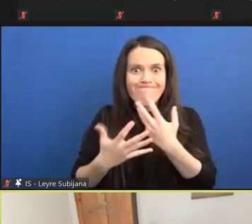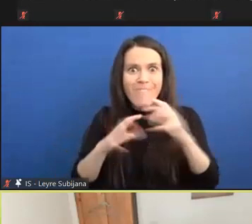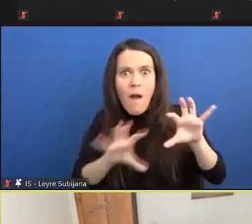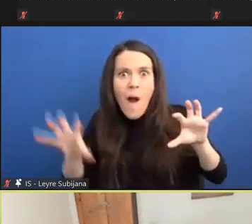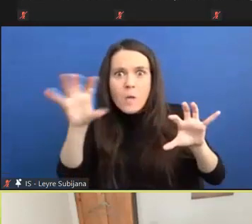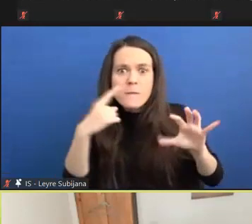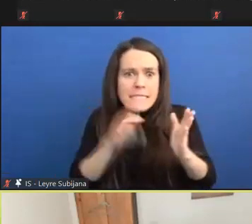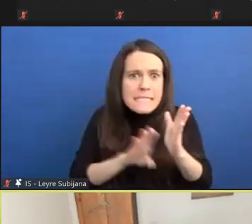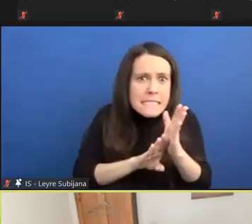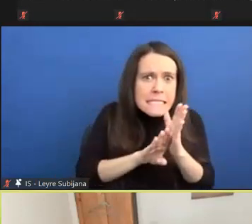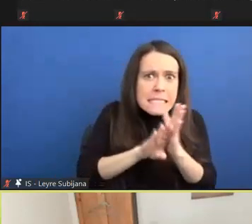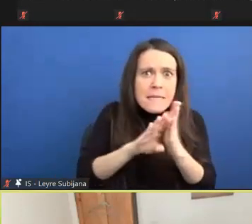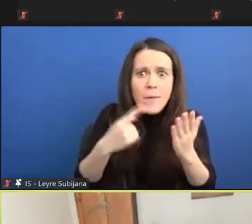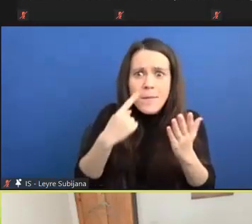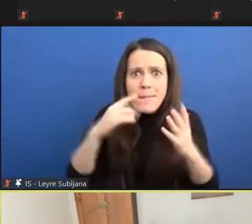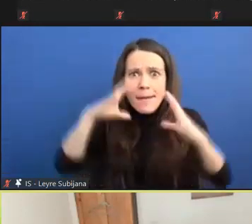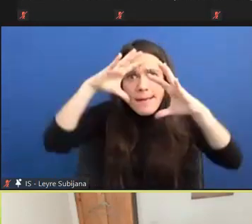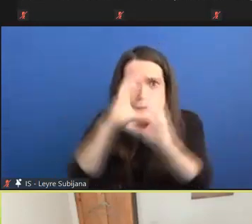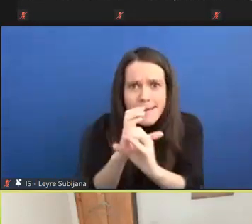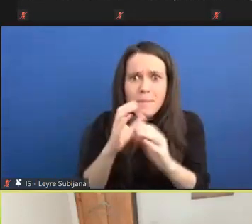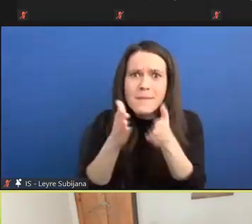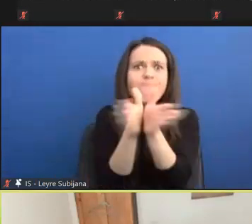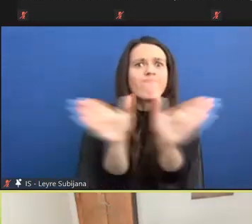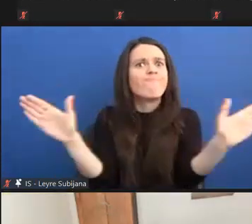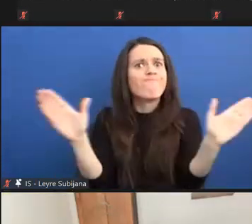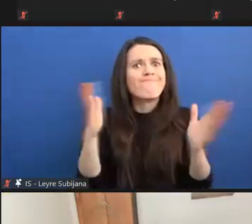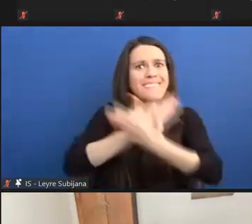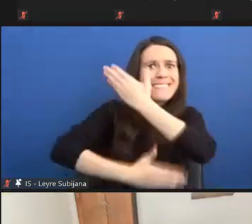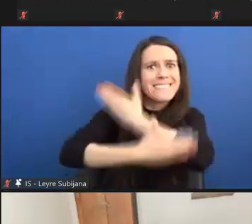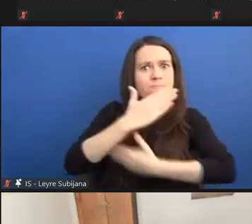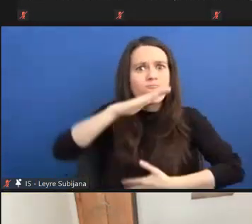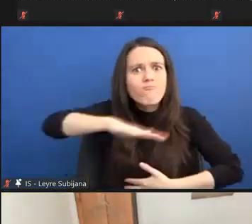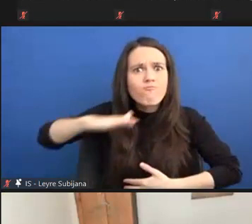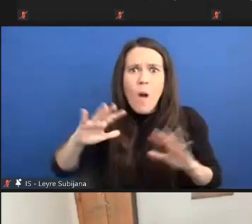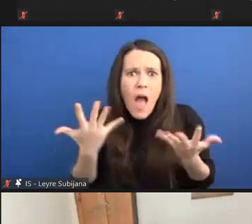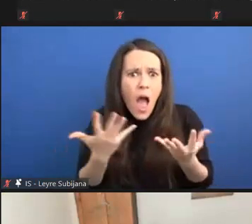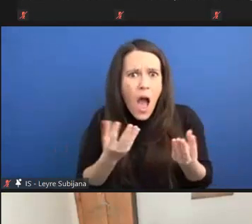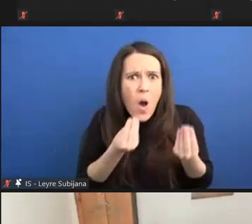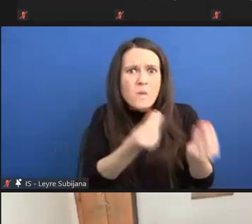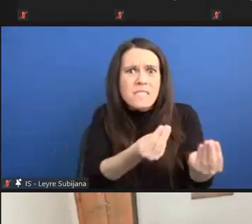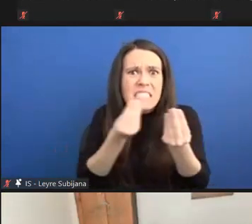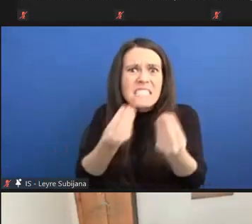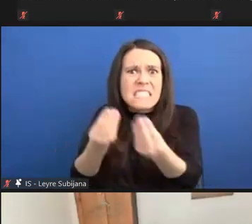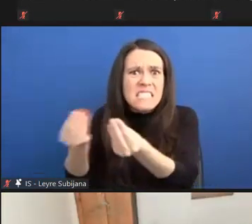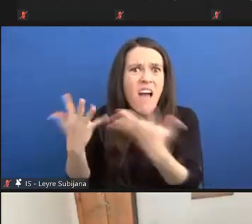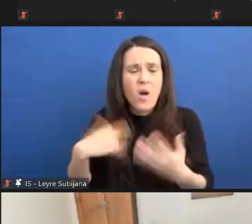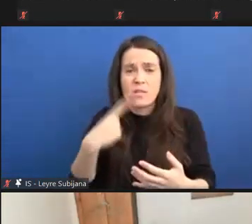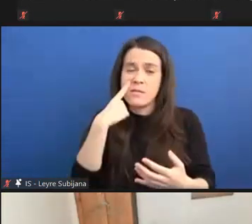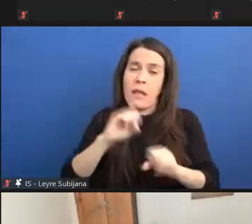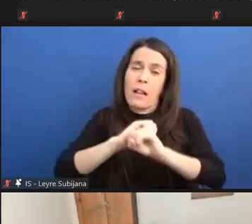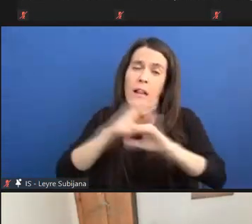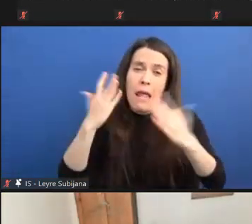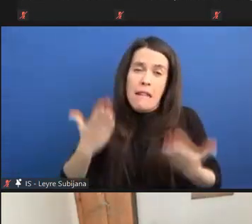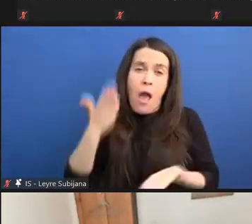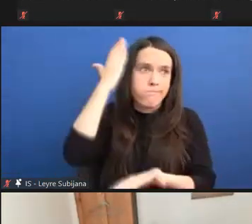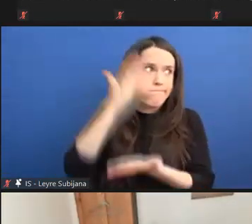happening to kids with disabilities in these contexts, because, you know, they are genuinely being left behind, I think.